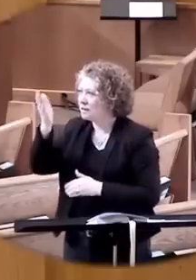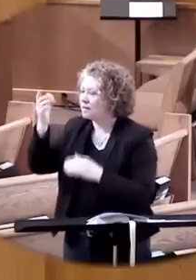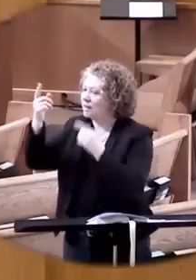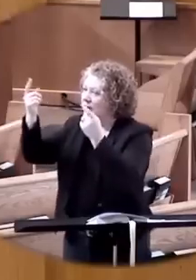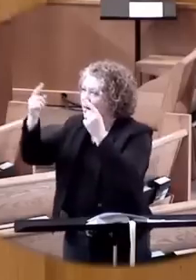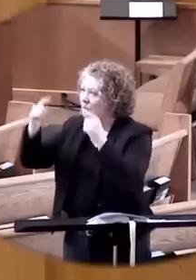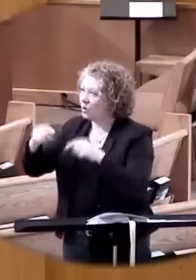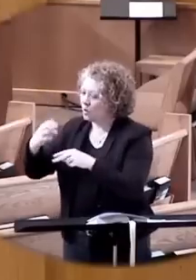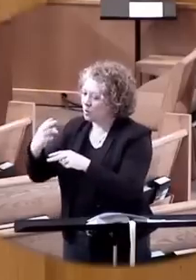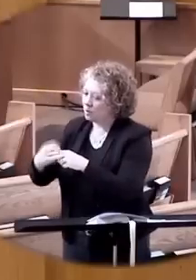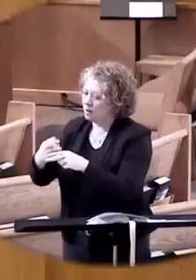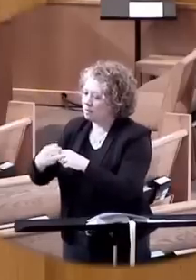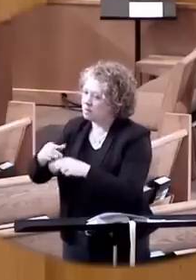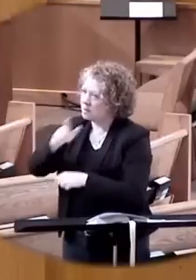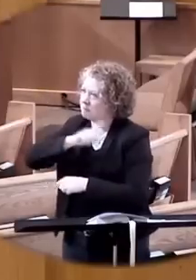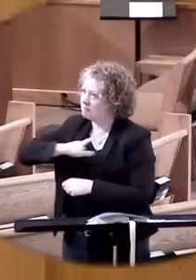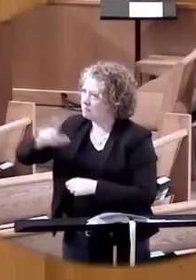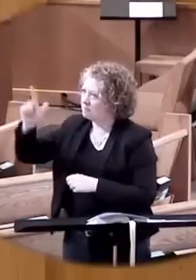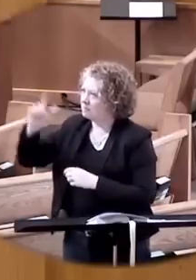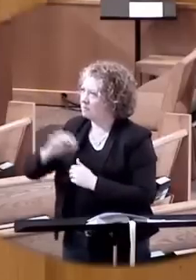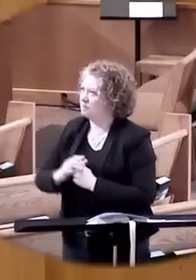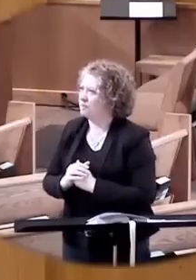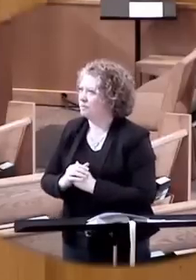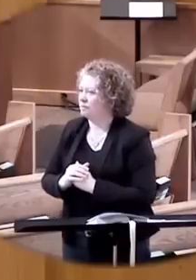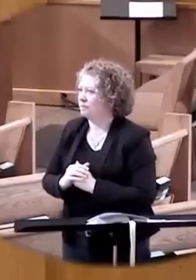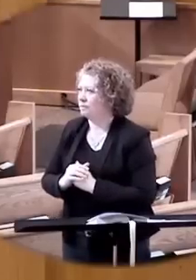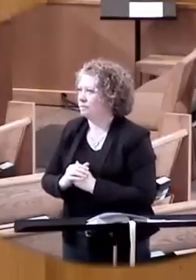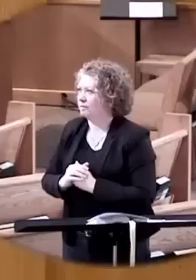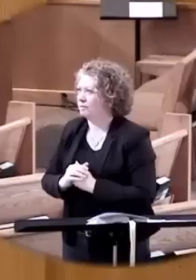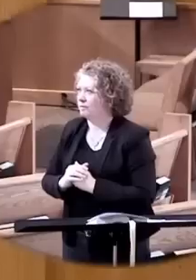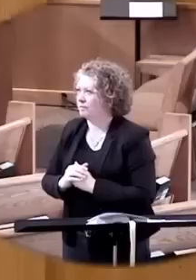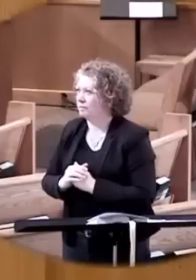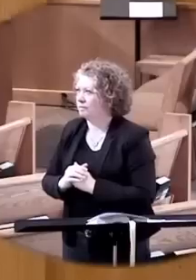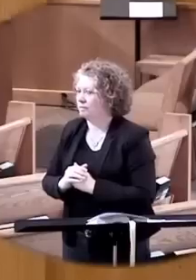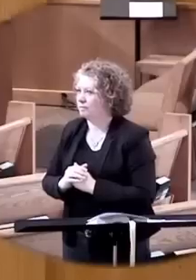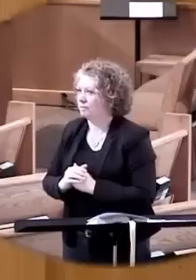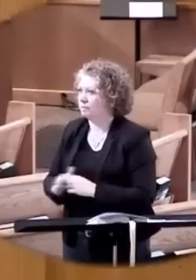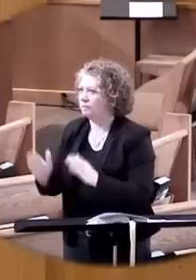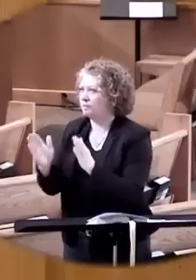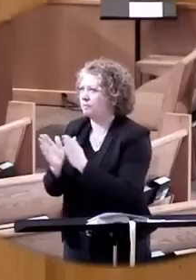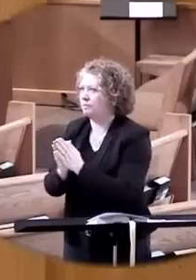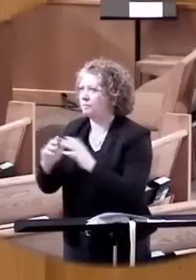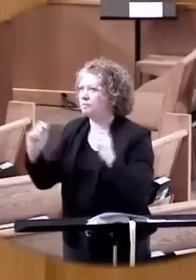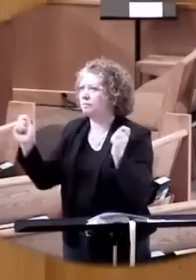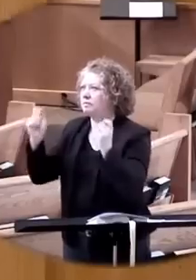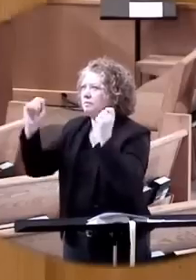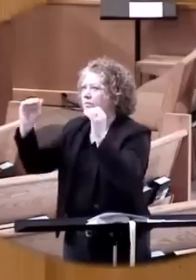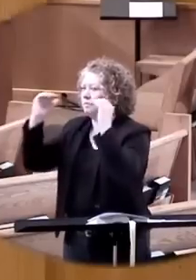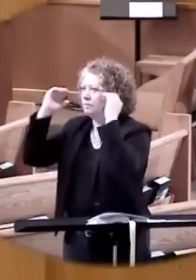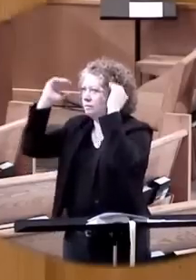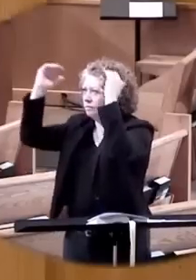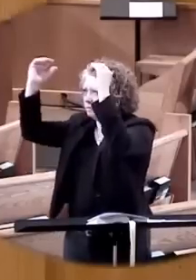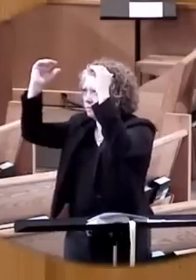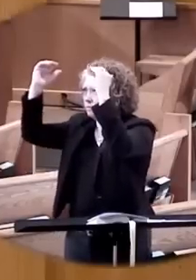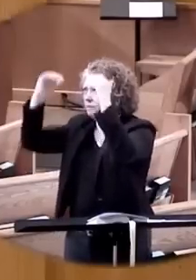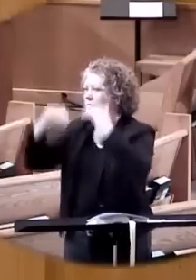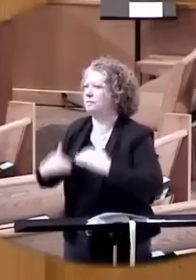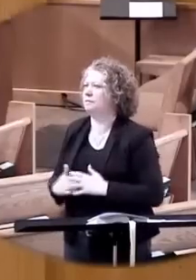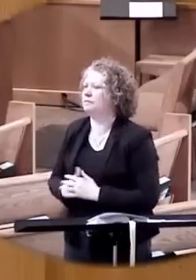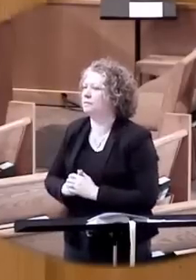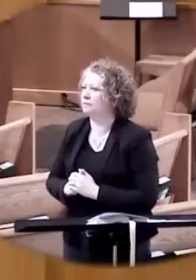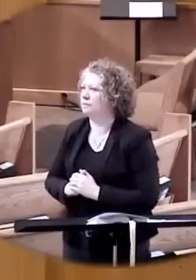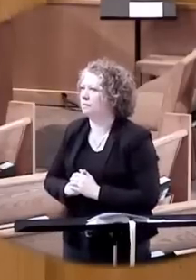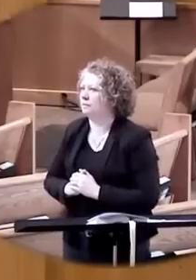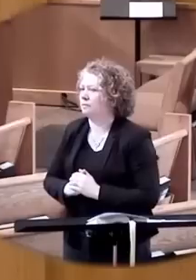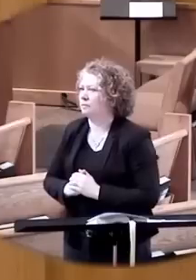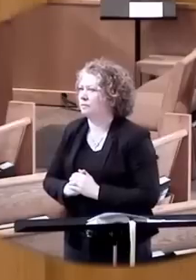Blessed is he who comes in the name of the Lord. Hosanna in